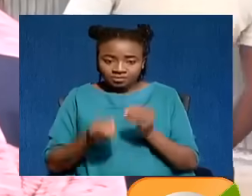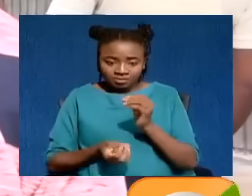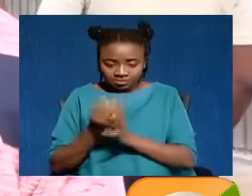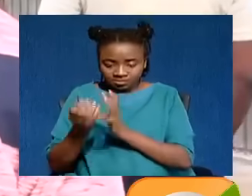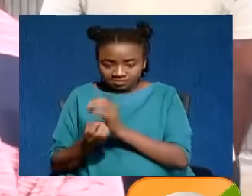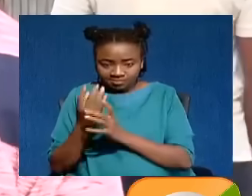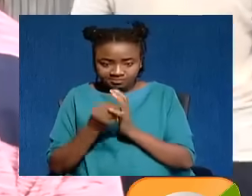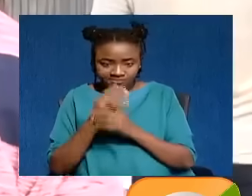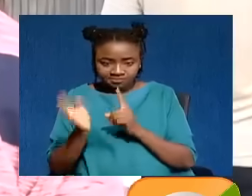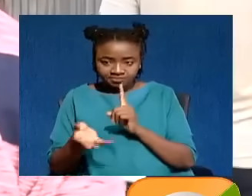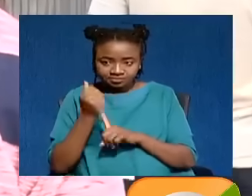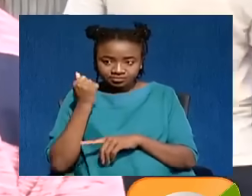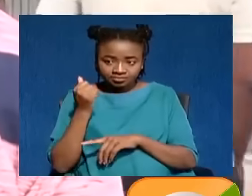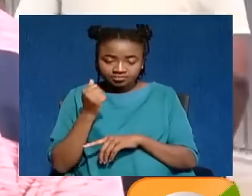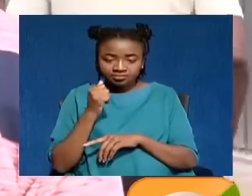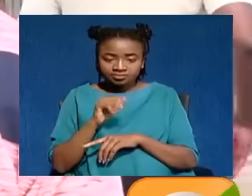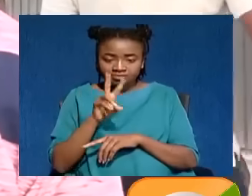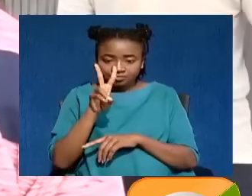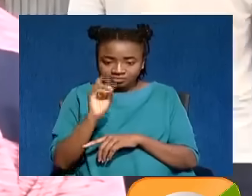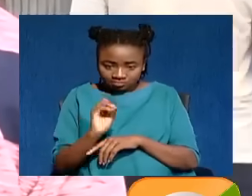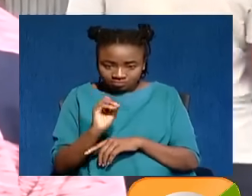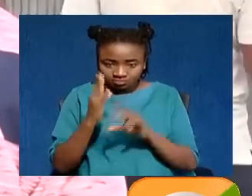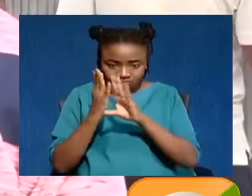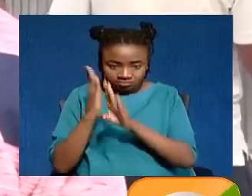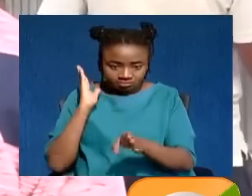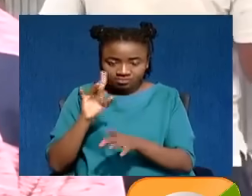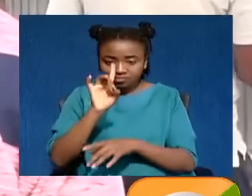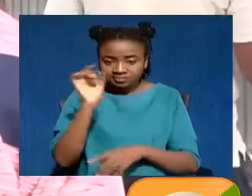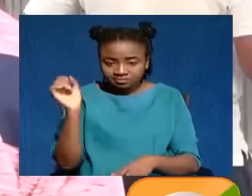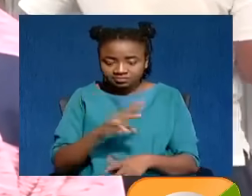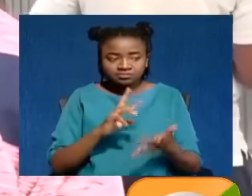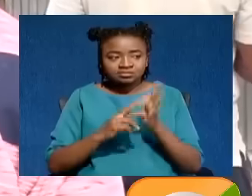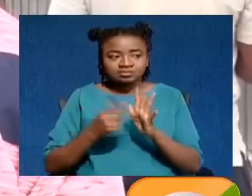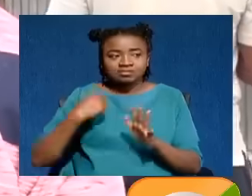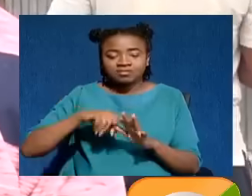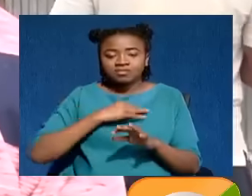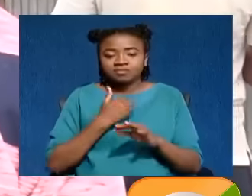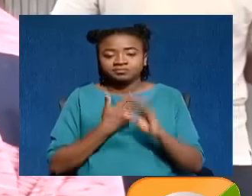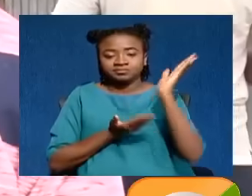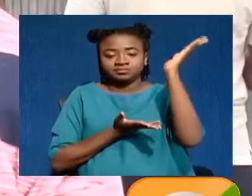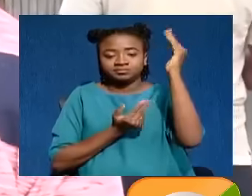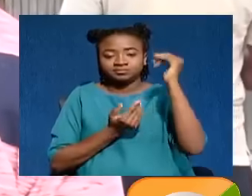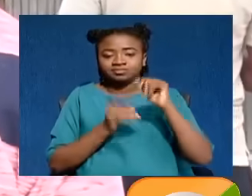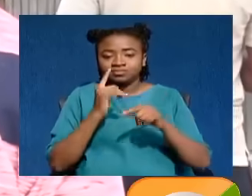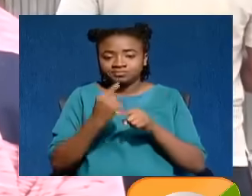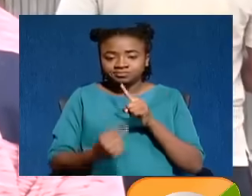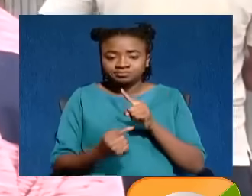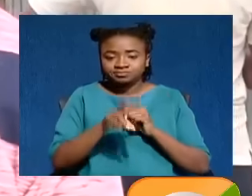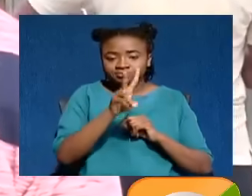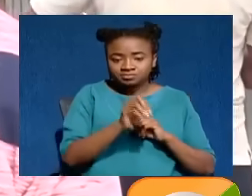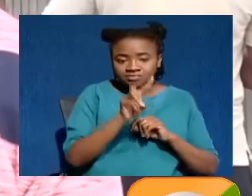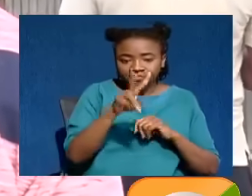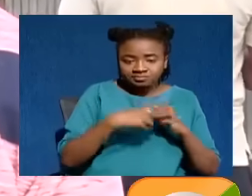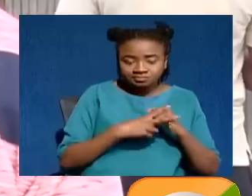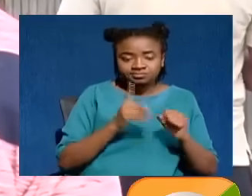be 20 per month, we have high expectation by 2027 we will be